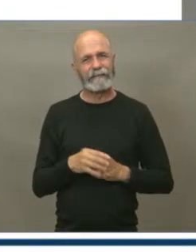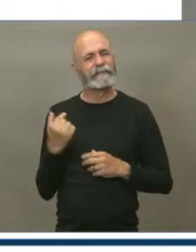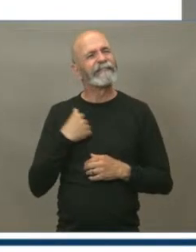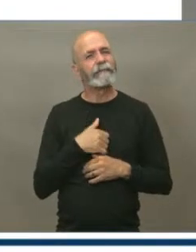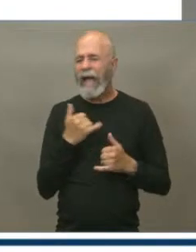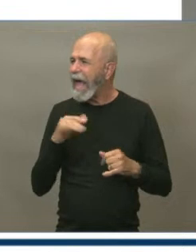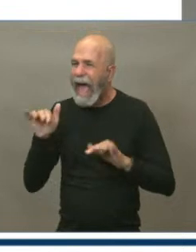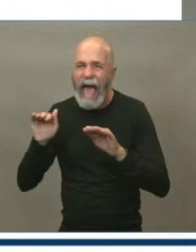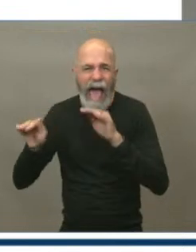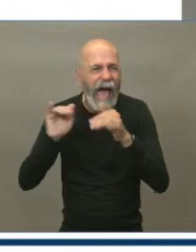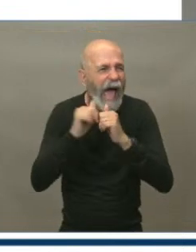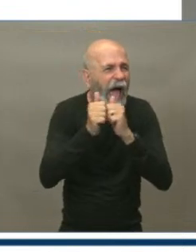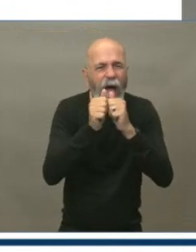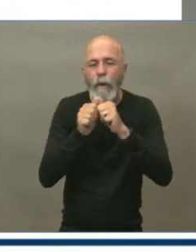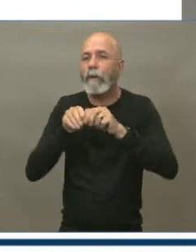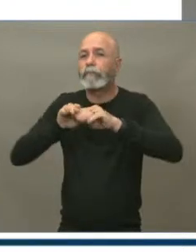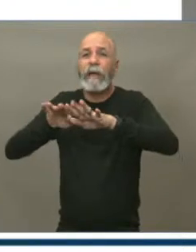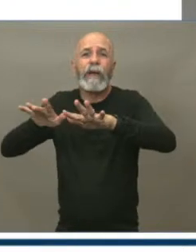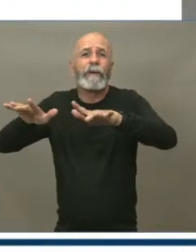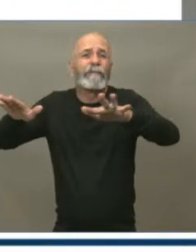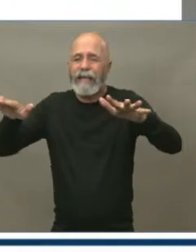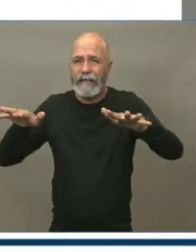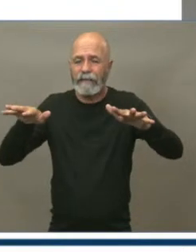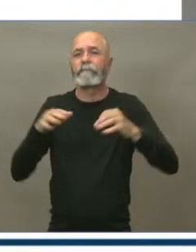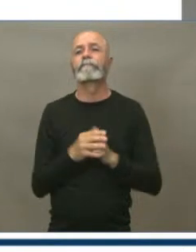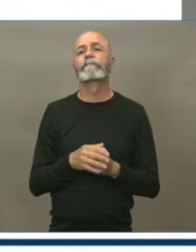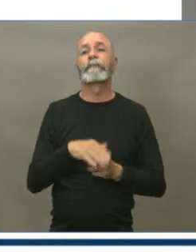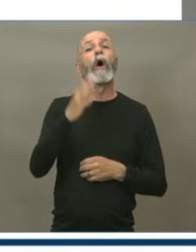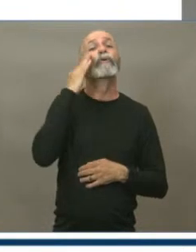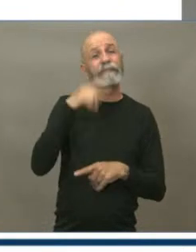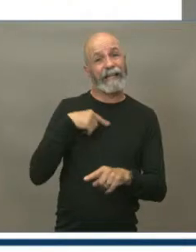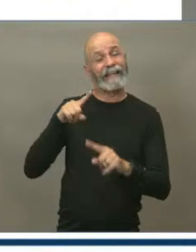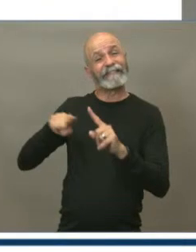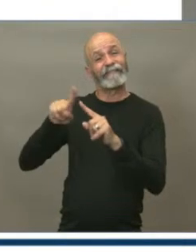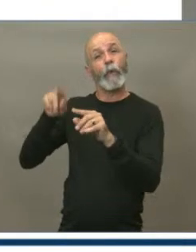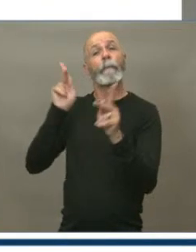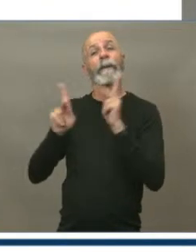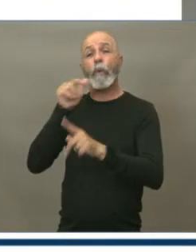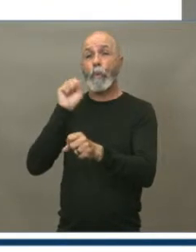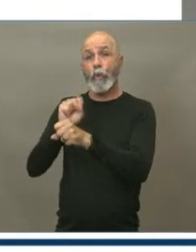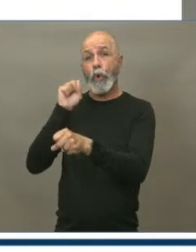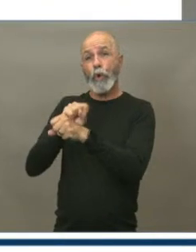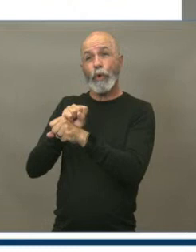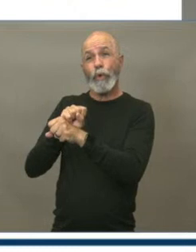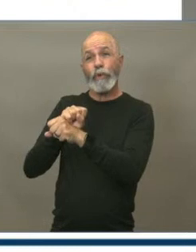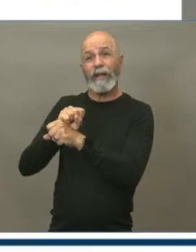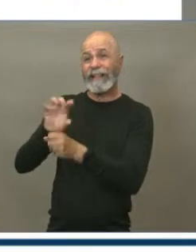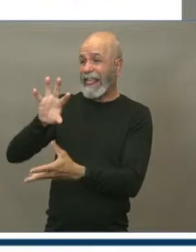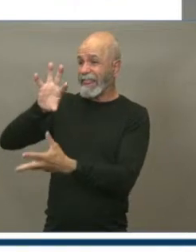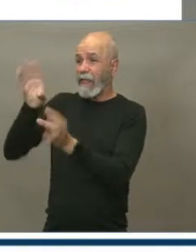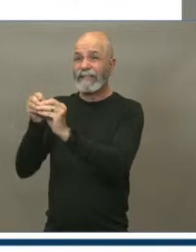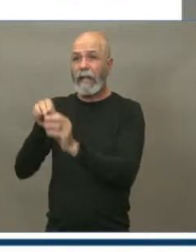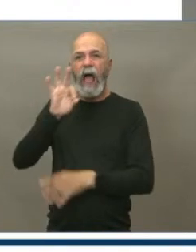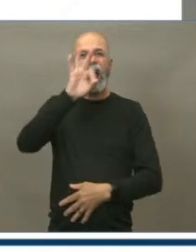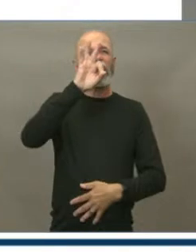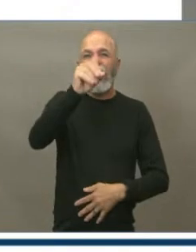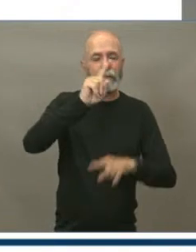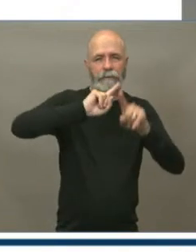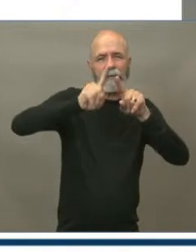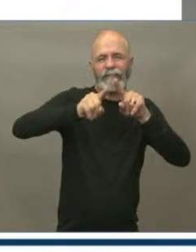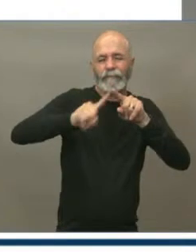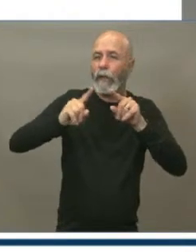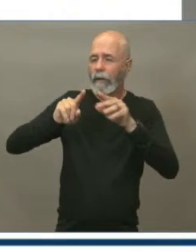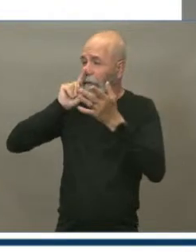There are over 90 workplace investigations underway right now. And I want to again urge employers, especially